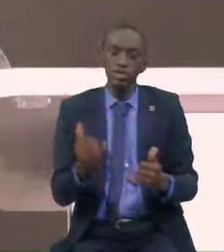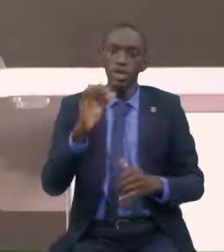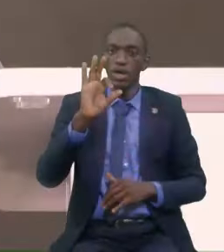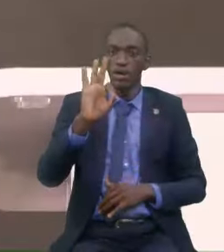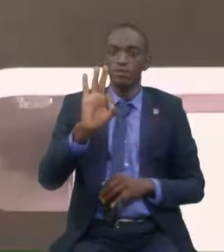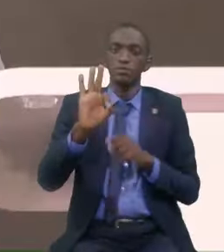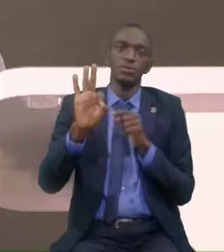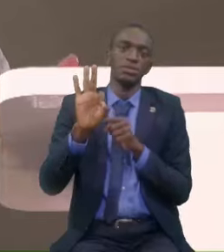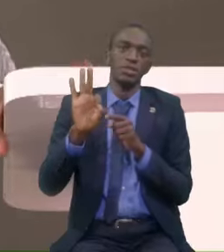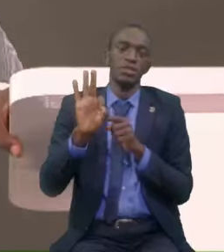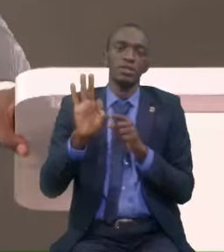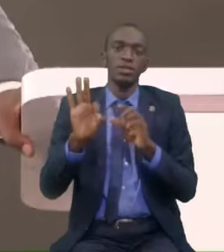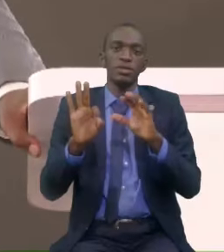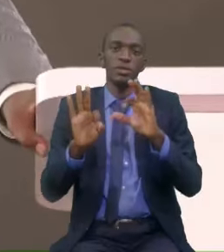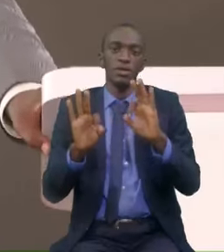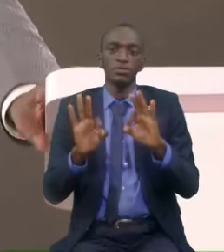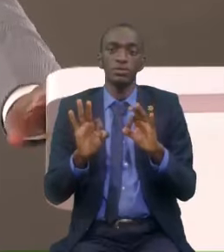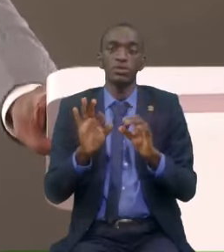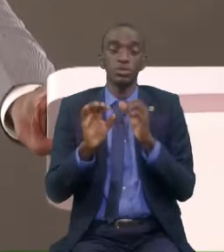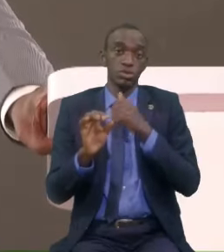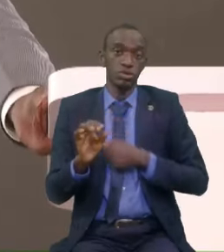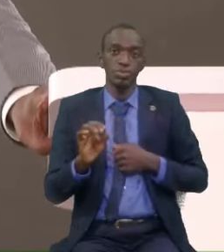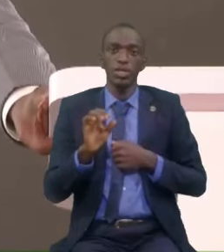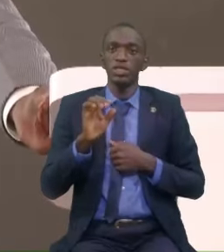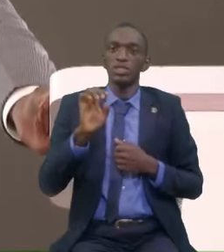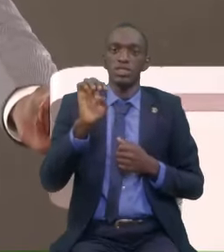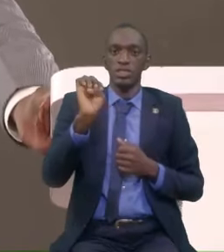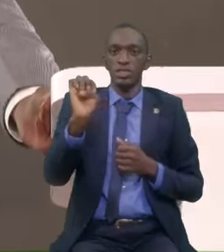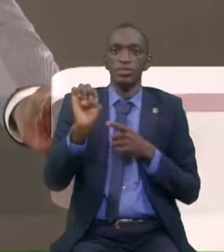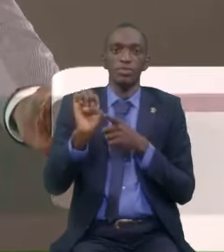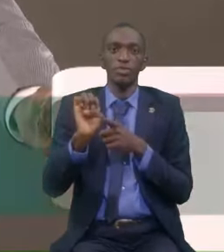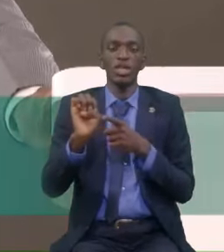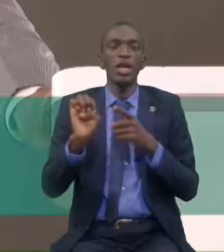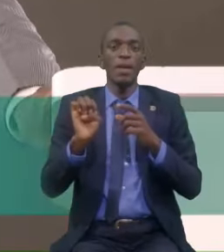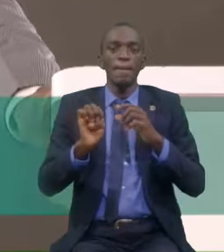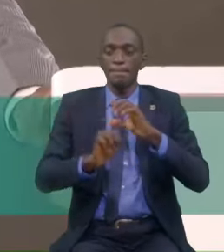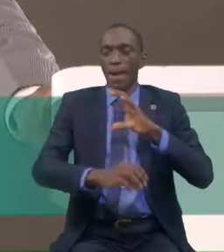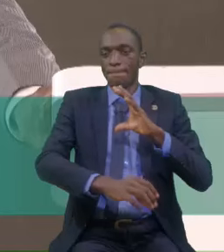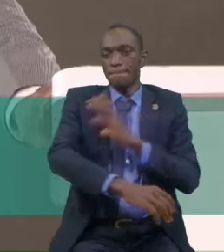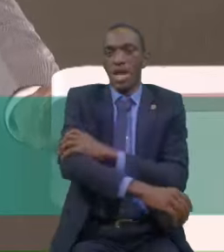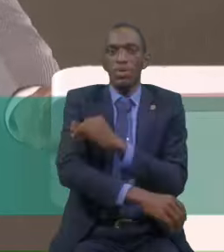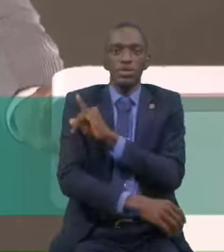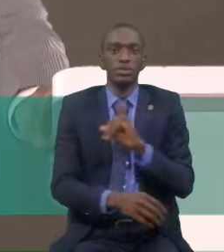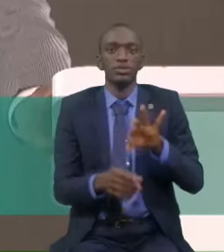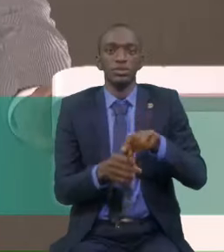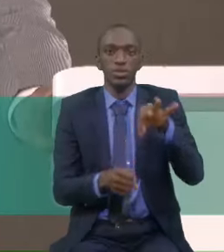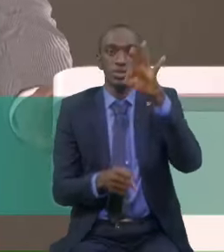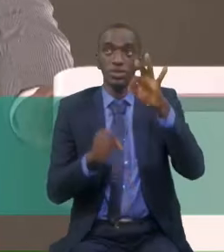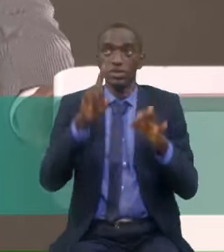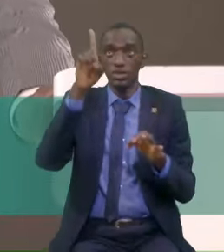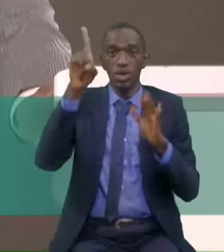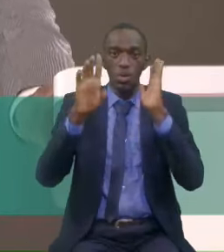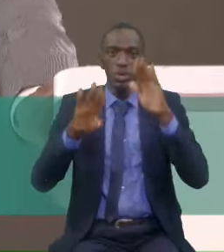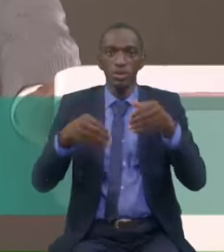looking at E rather. We're looking at the empowering spirit. It will empower you. It will empower